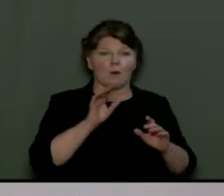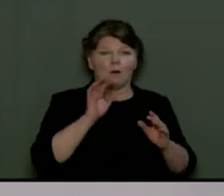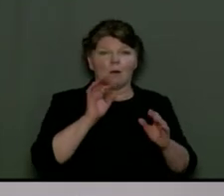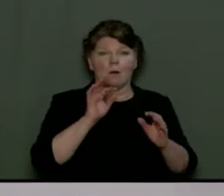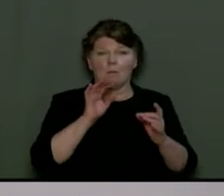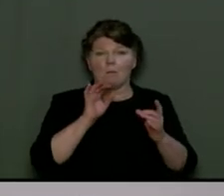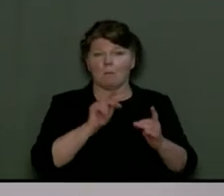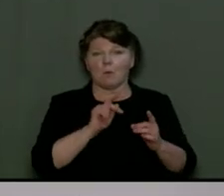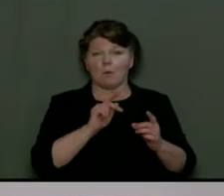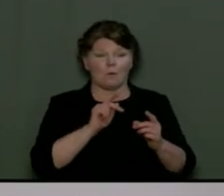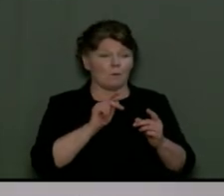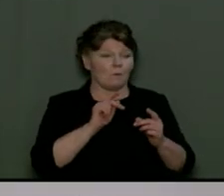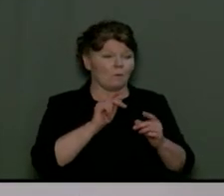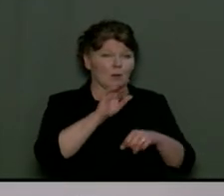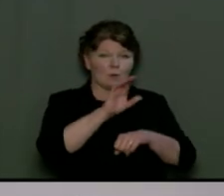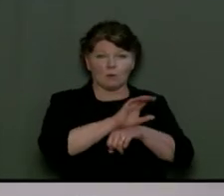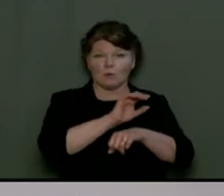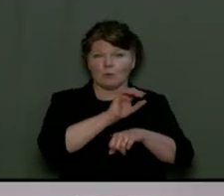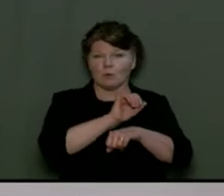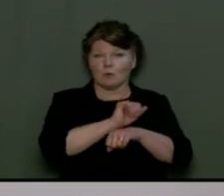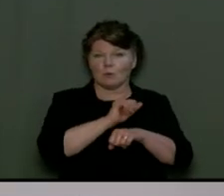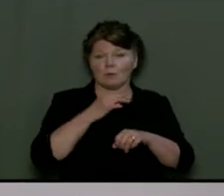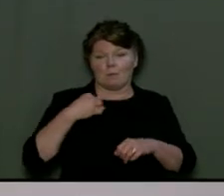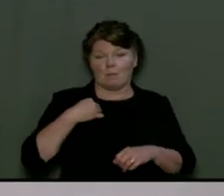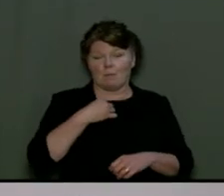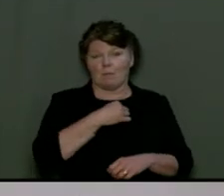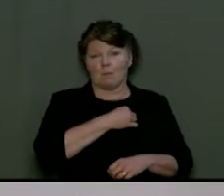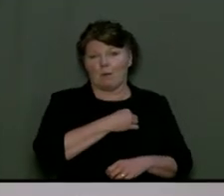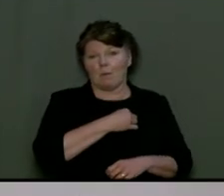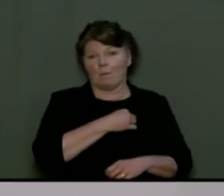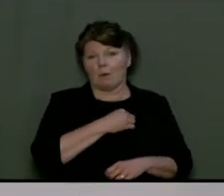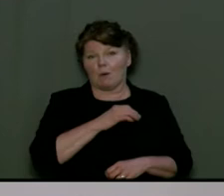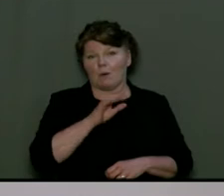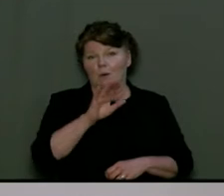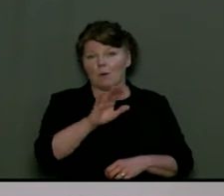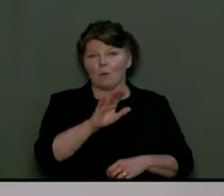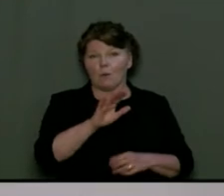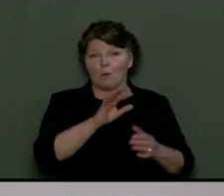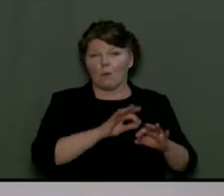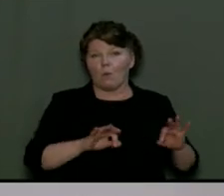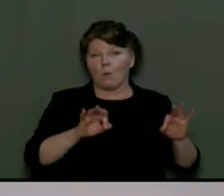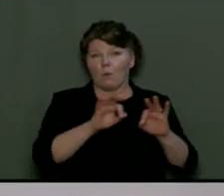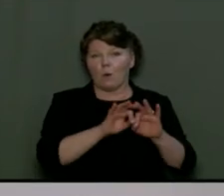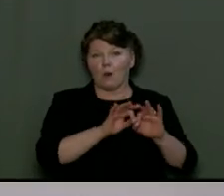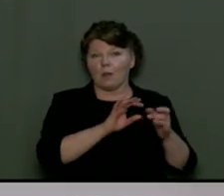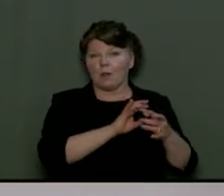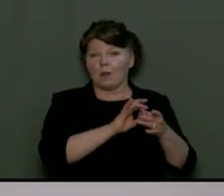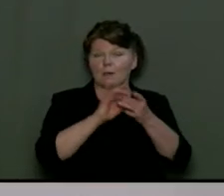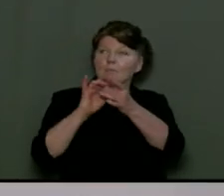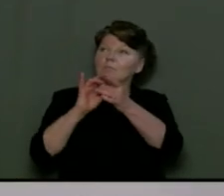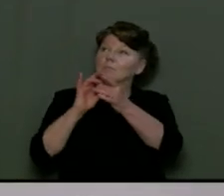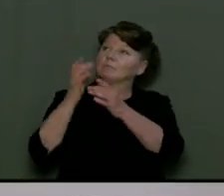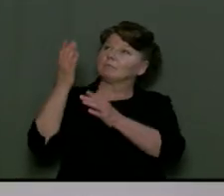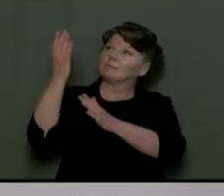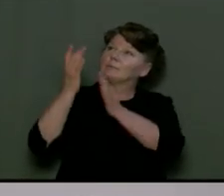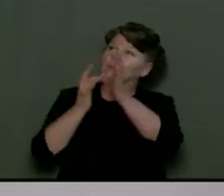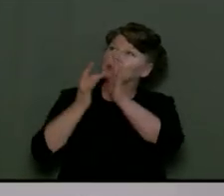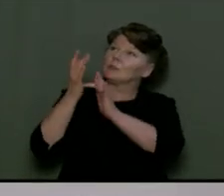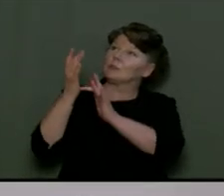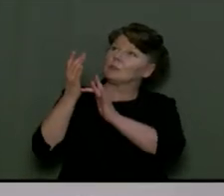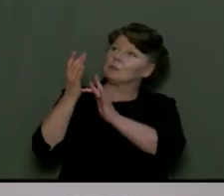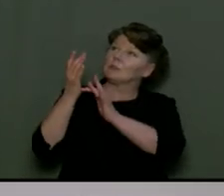member. No, your worth is tied up in Jesus. He is the one who has